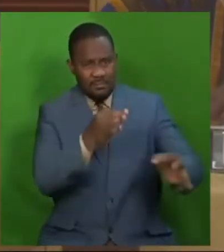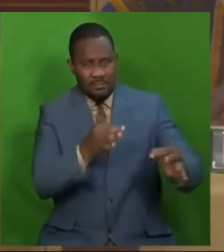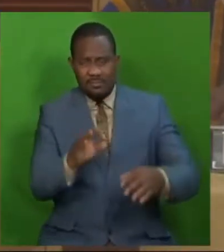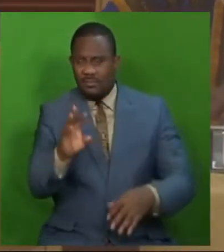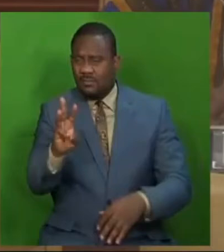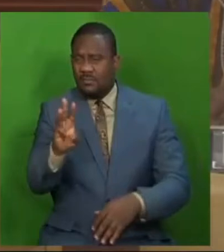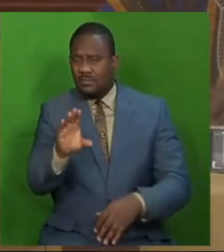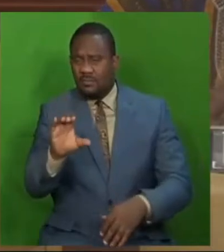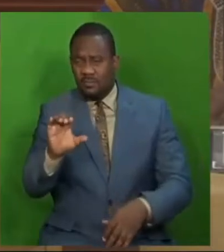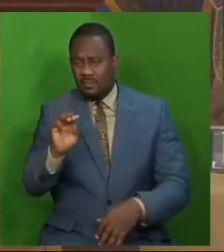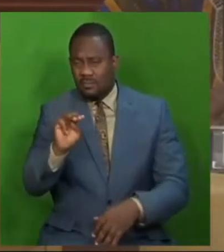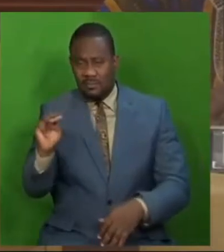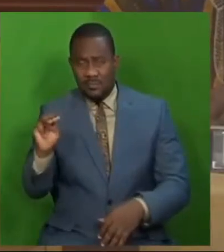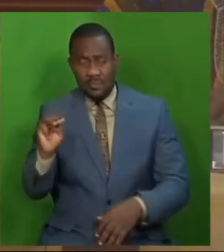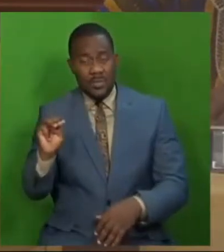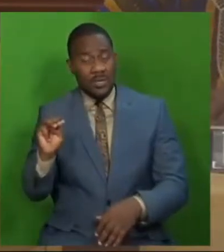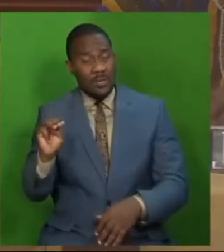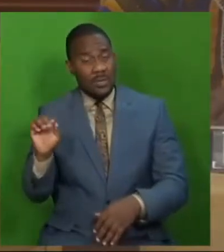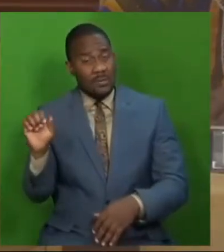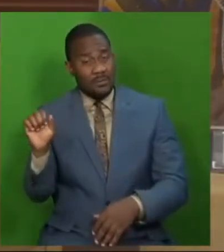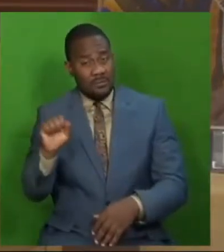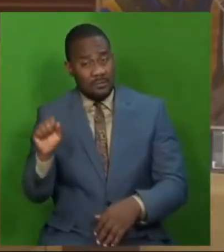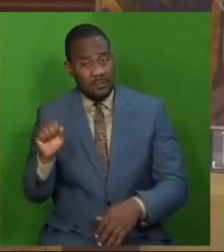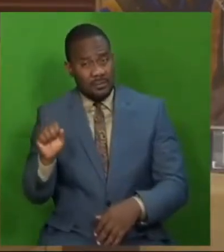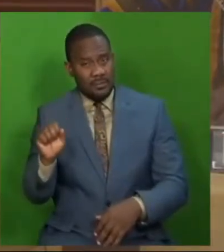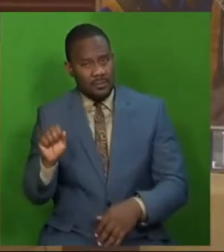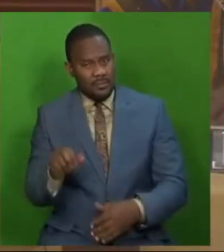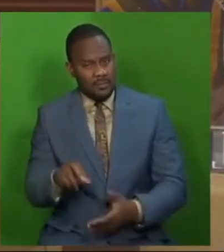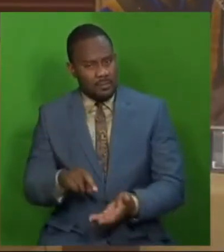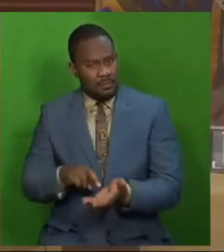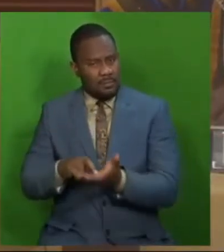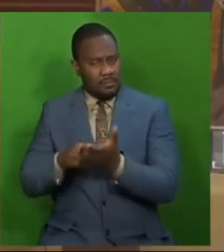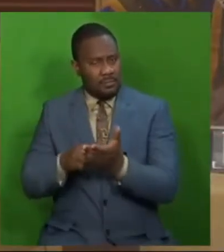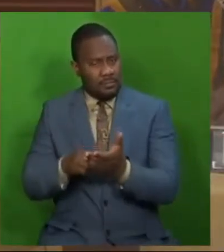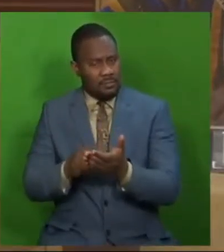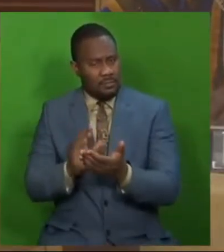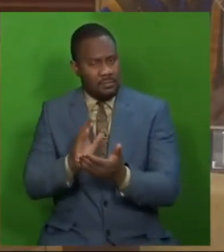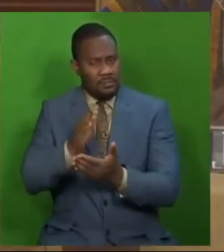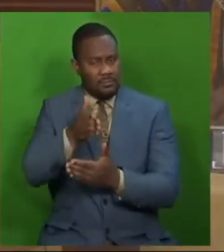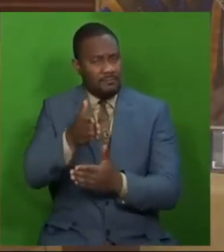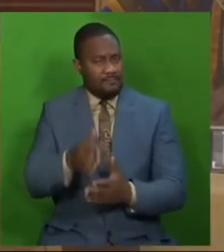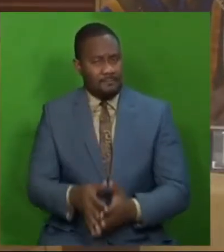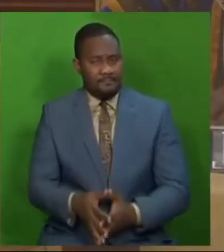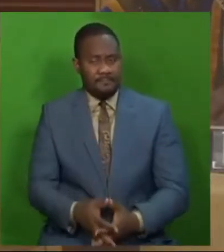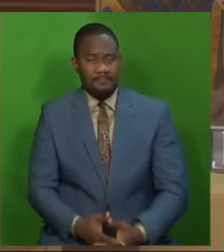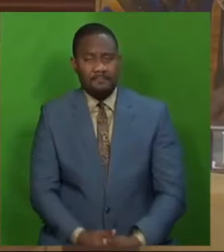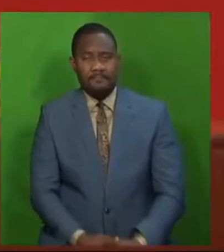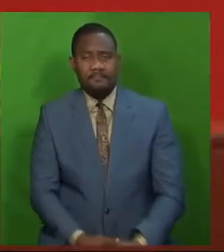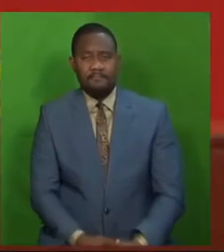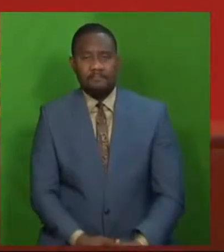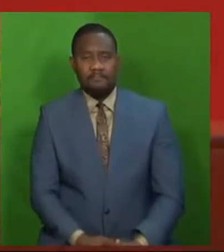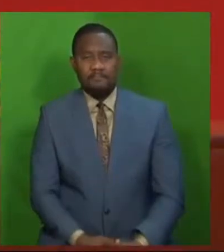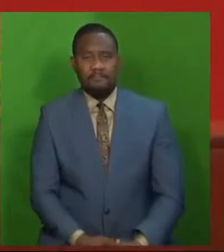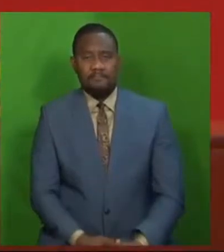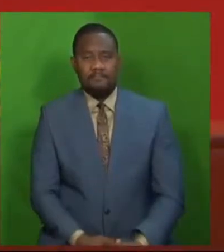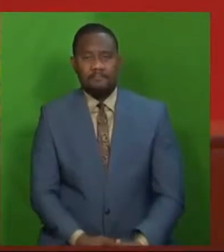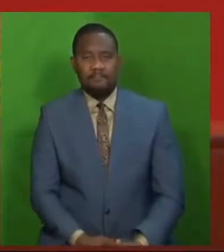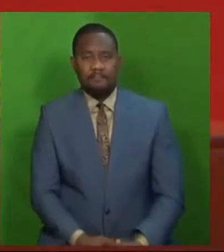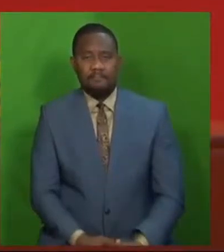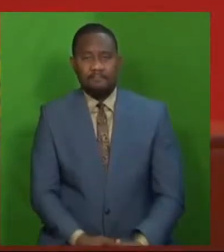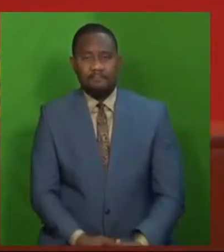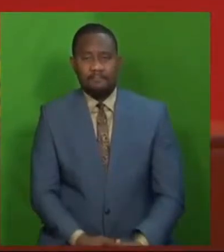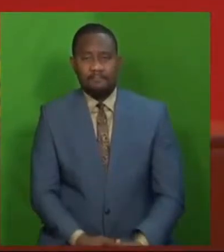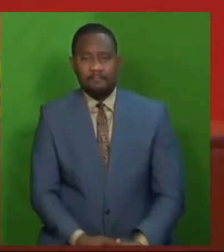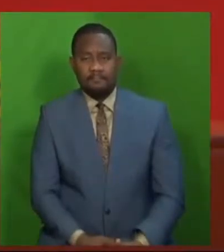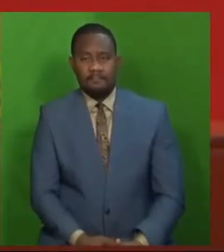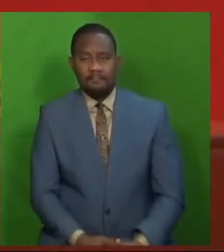million to rehabilitate cocoa. Honorable member, Payable within 7 years. Once again, we are being